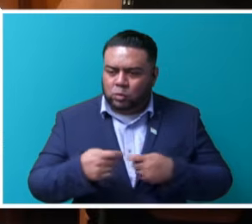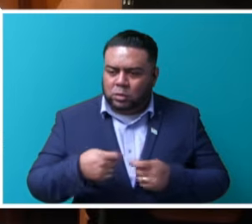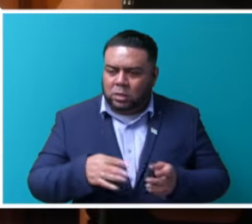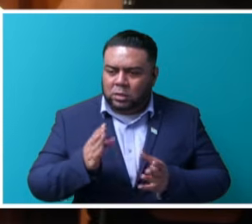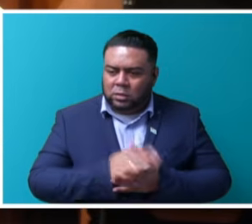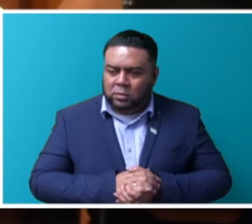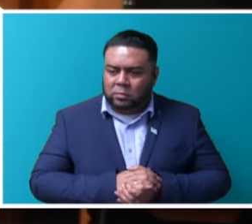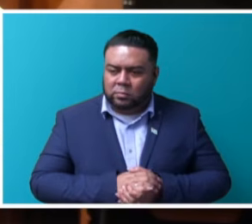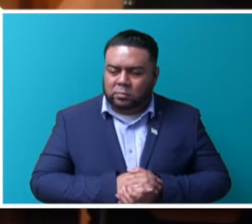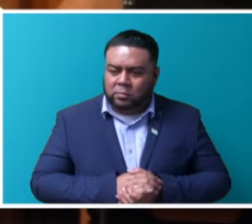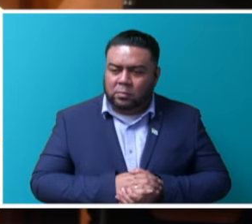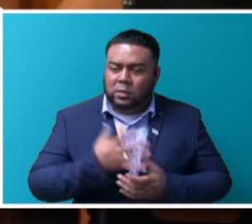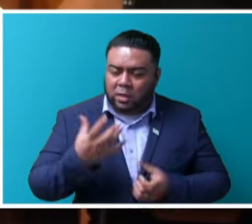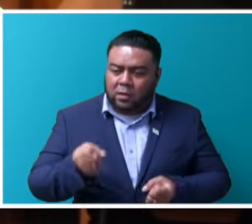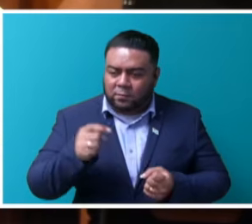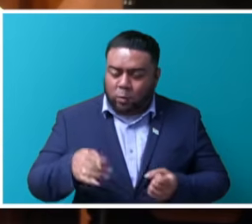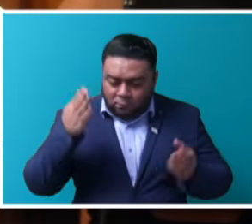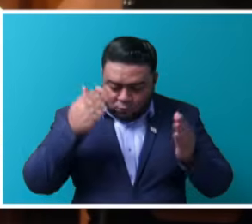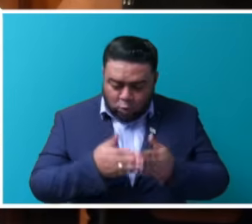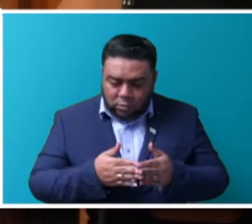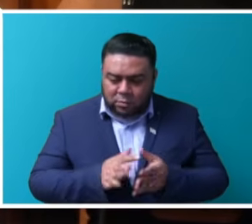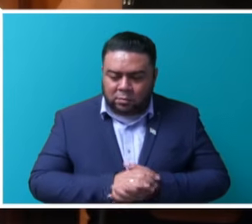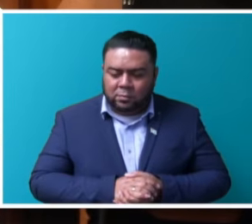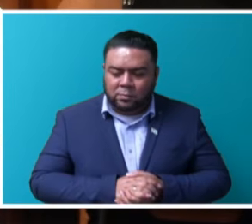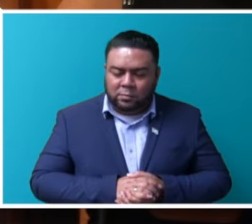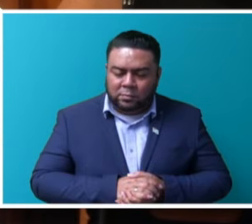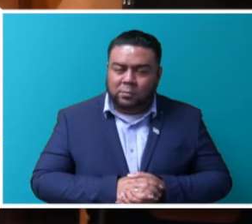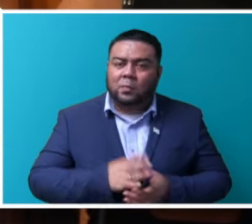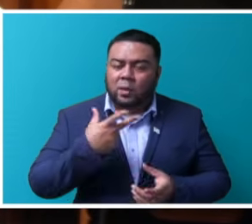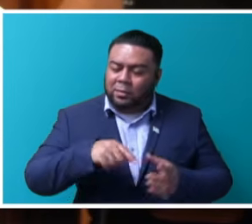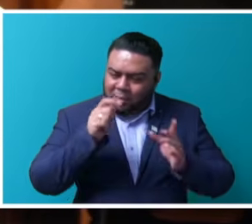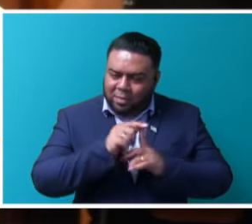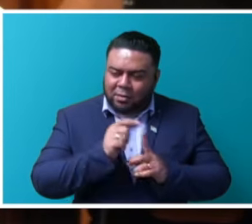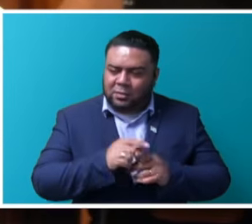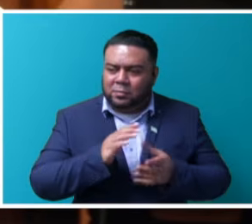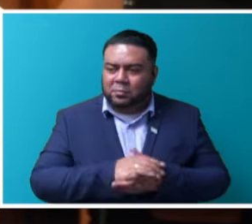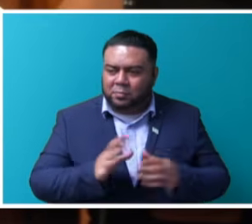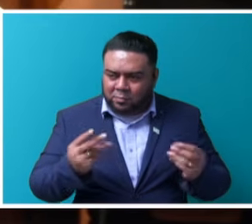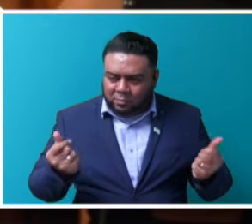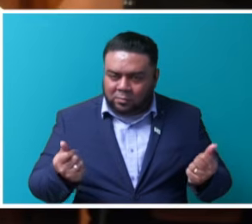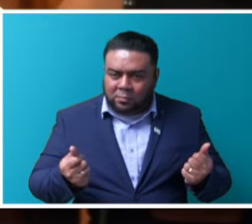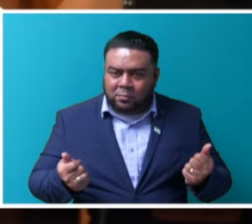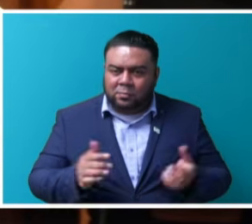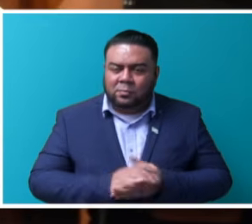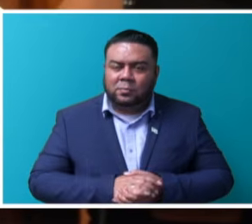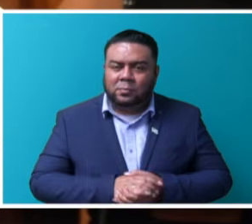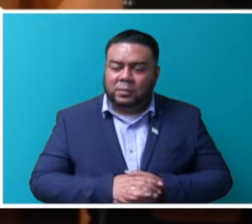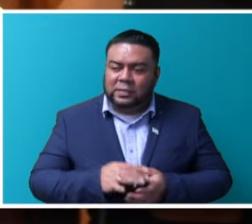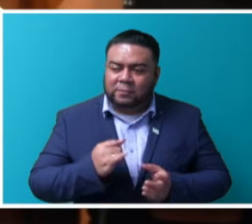budget. Instead, we have focused our efforts on targeted relief, incentivizing